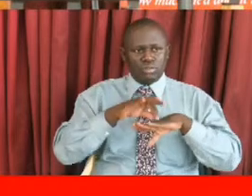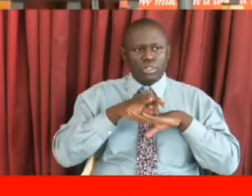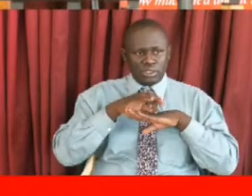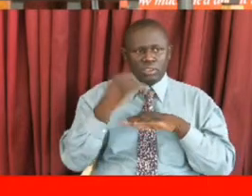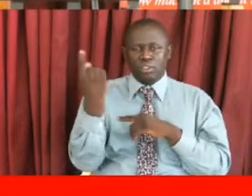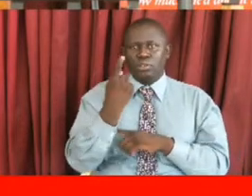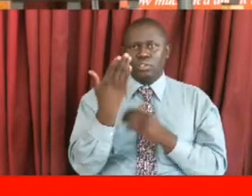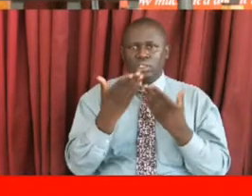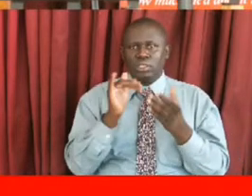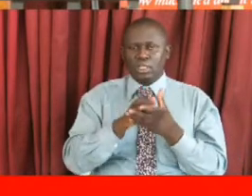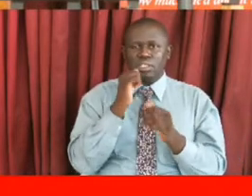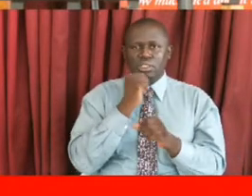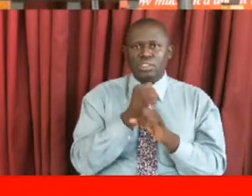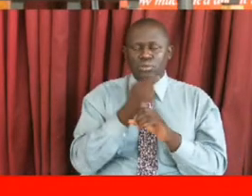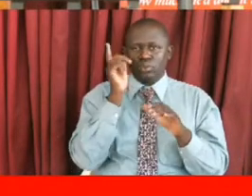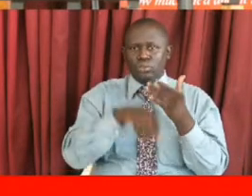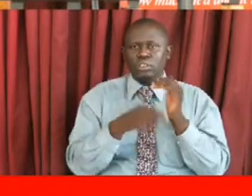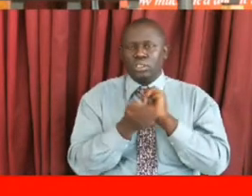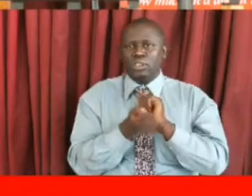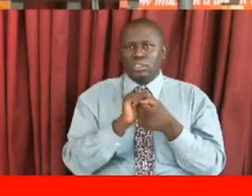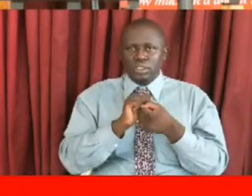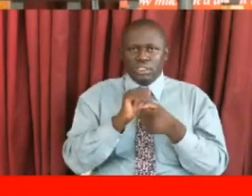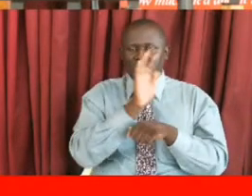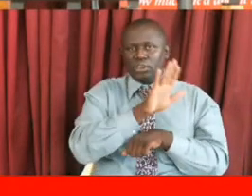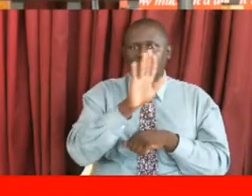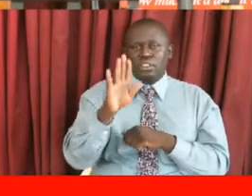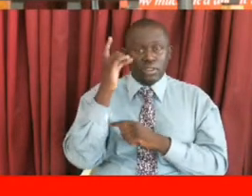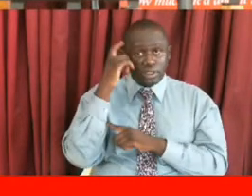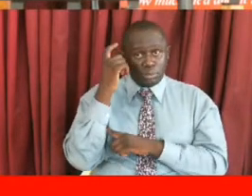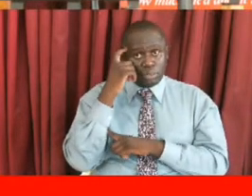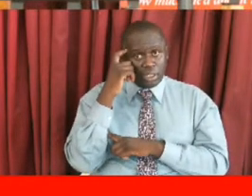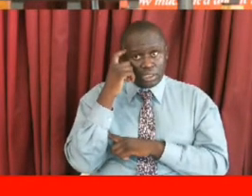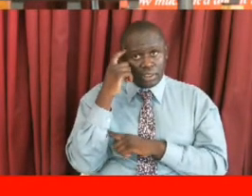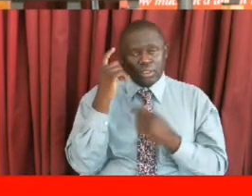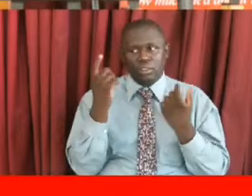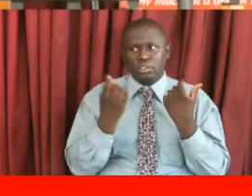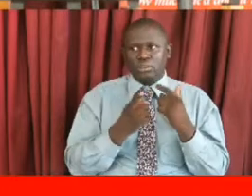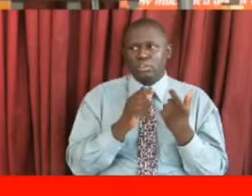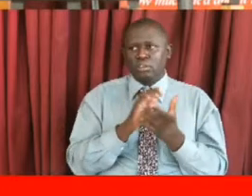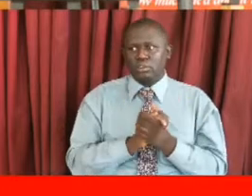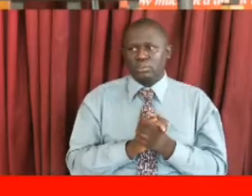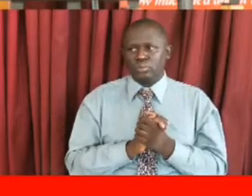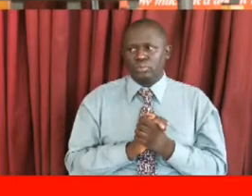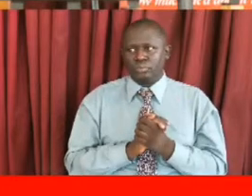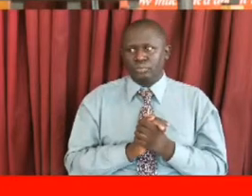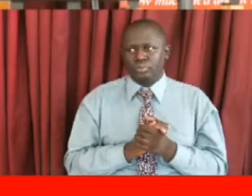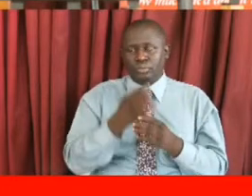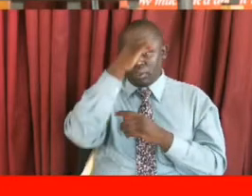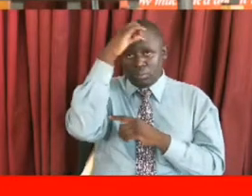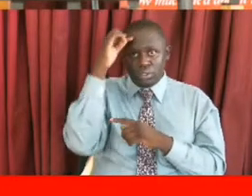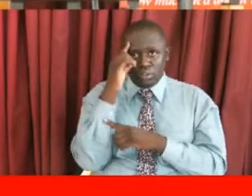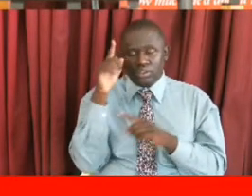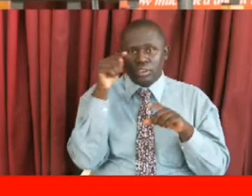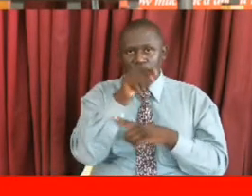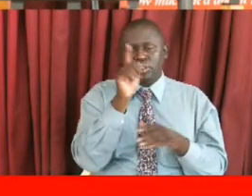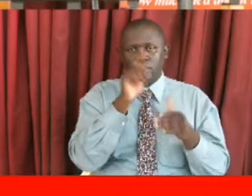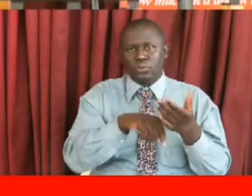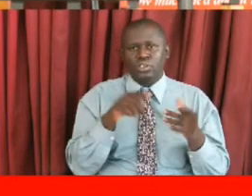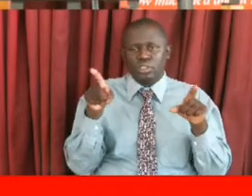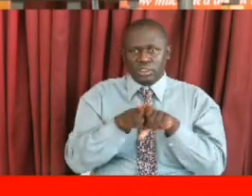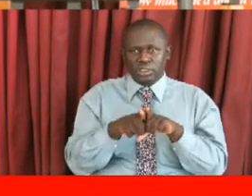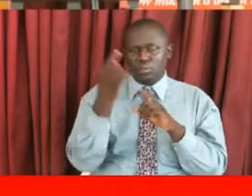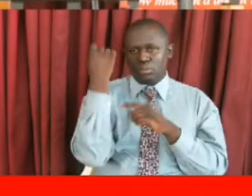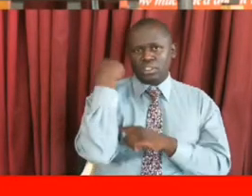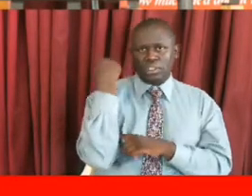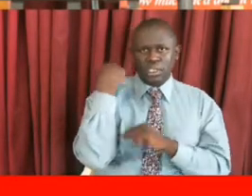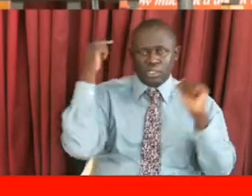done was change his mind not his word not his nature because he's the same yesterday